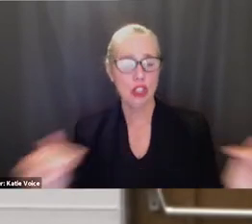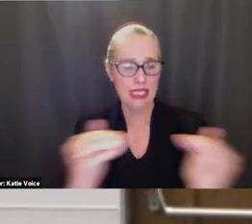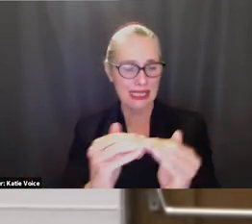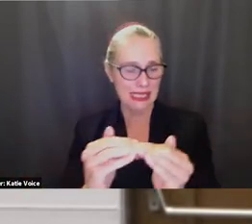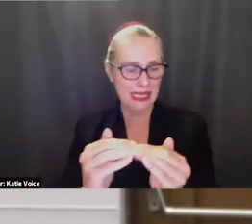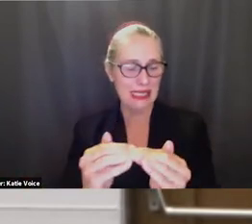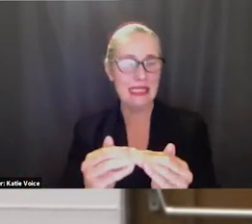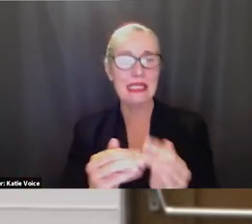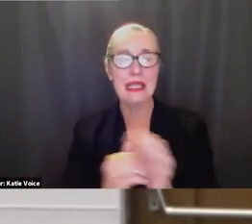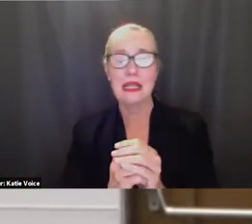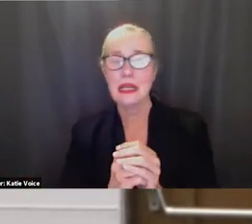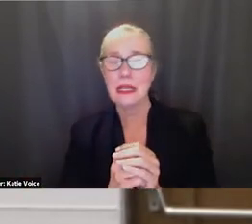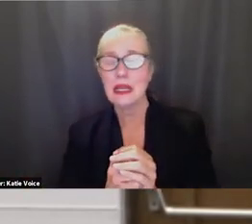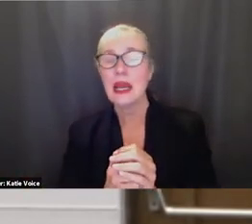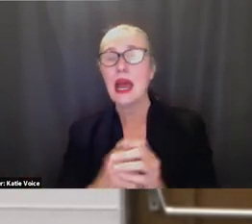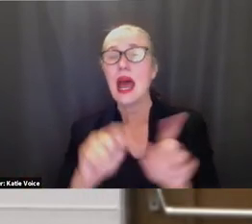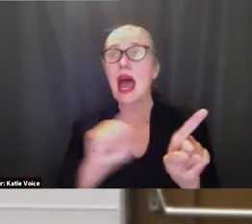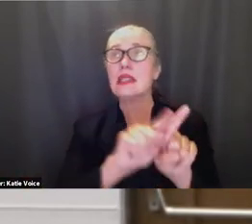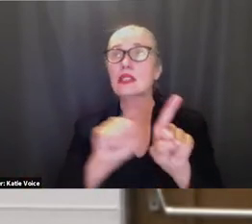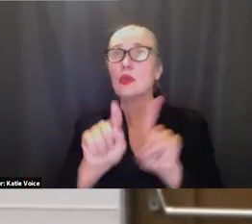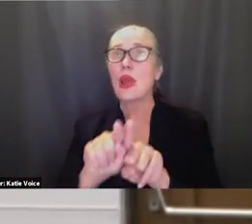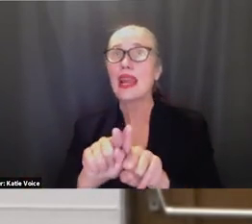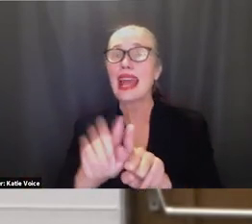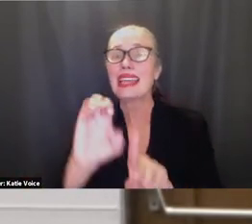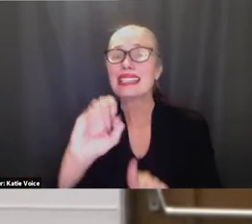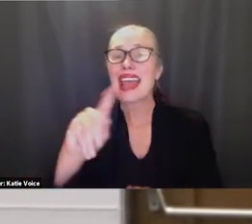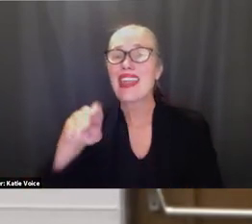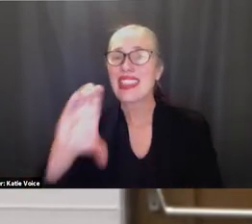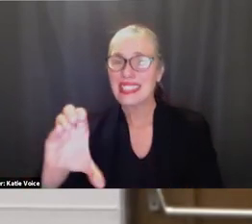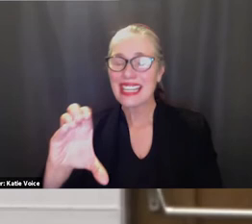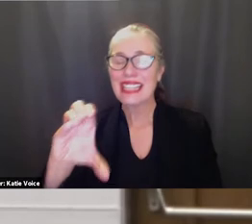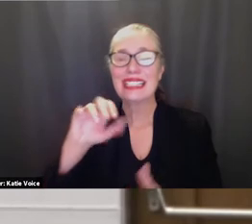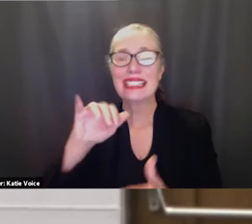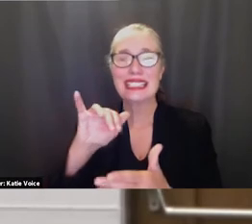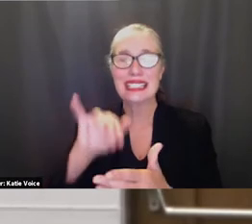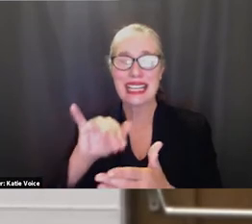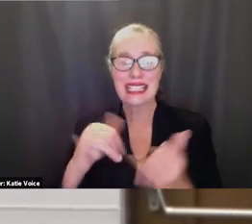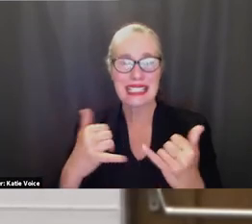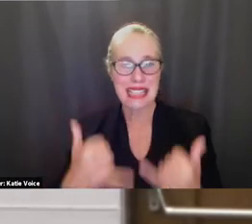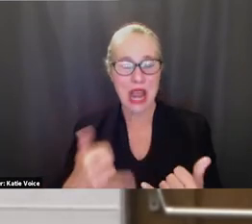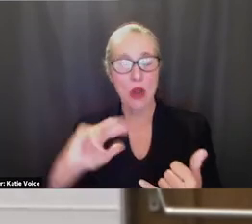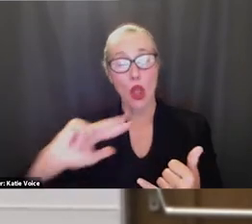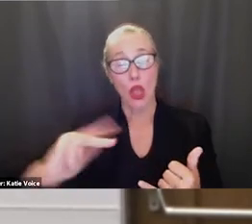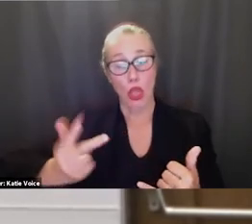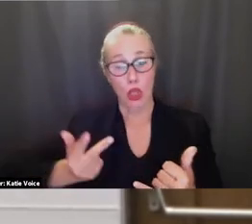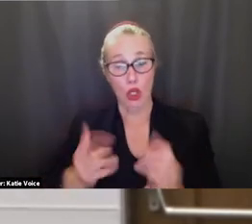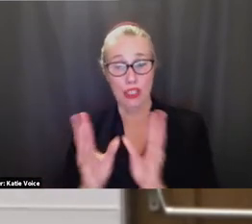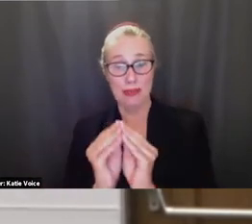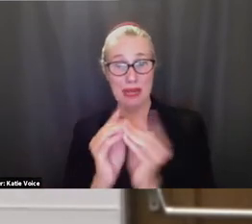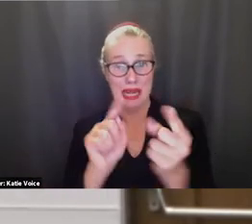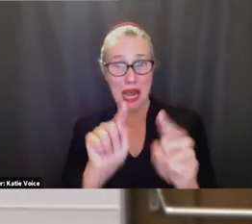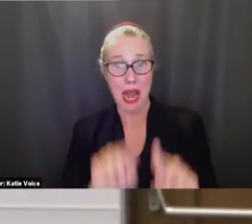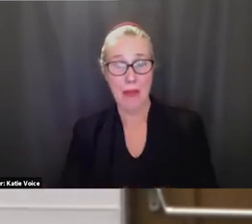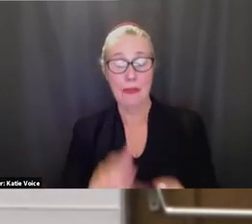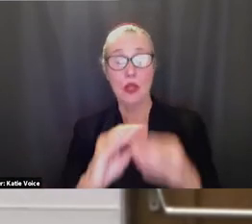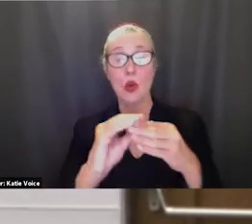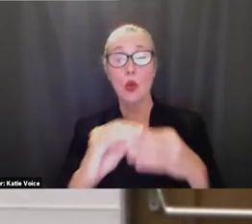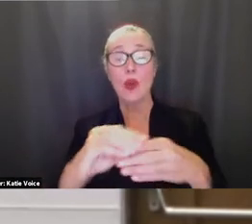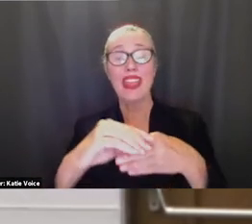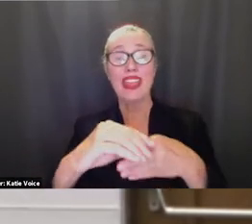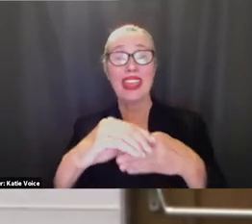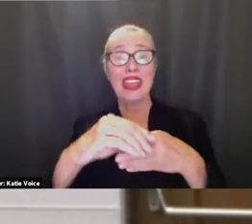surge as well as ethnic studies now a third meeting was held with leaders